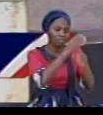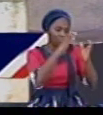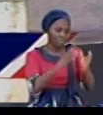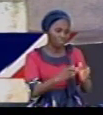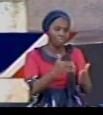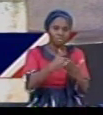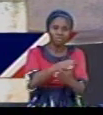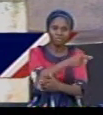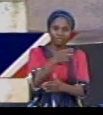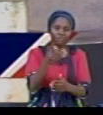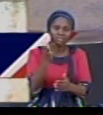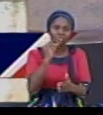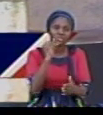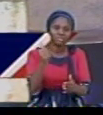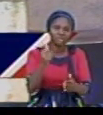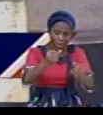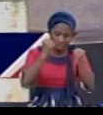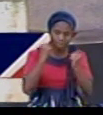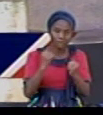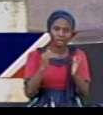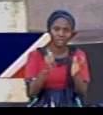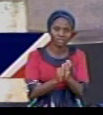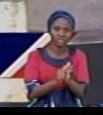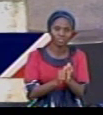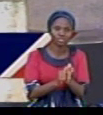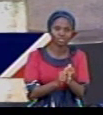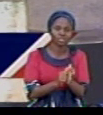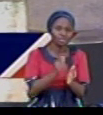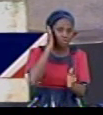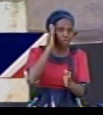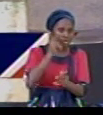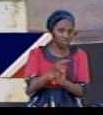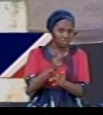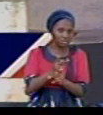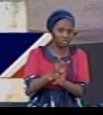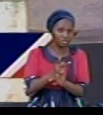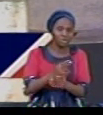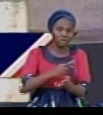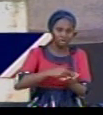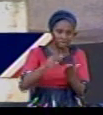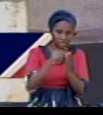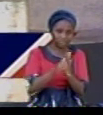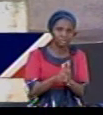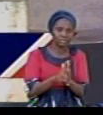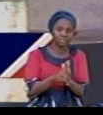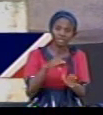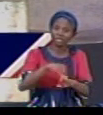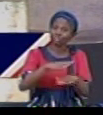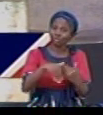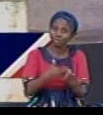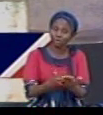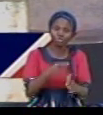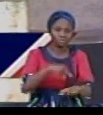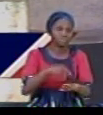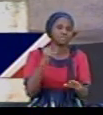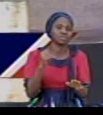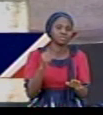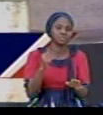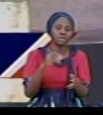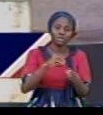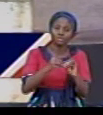there's a power that you will preserve righteousness at all times. Number